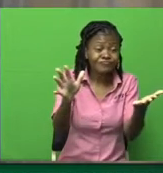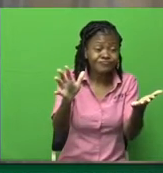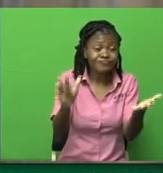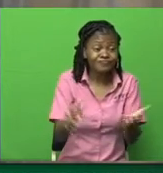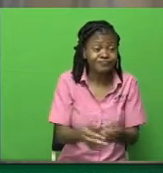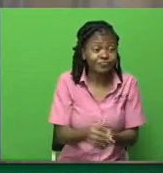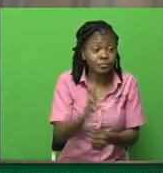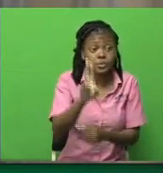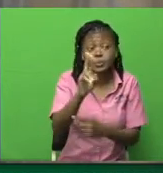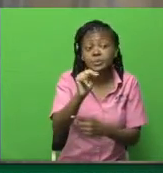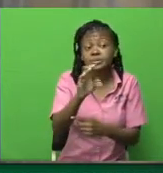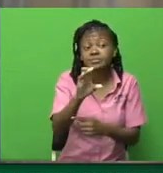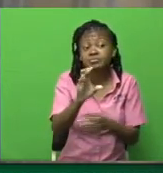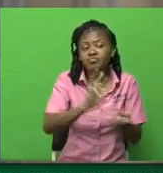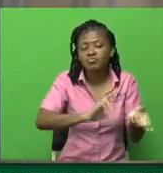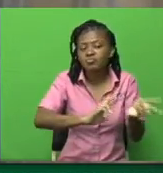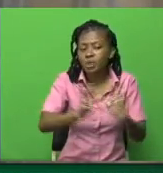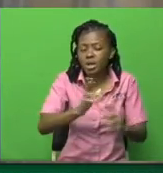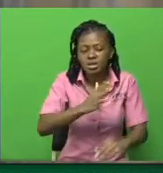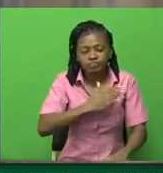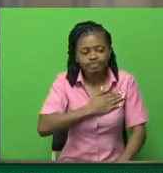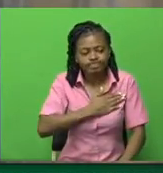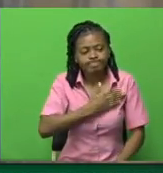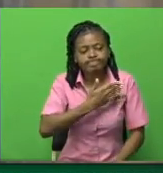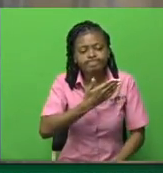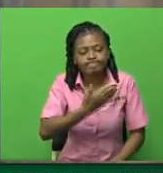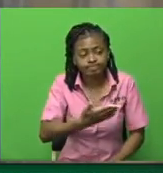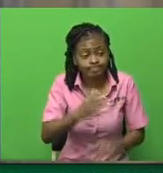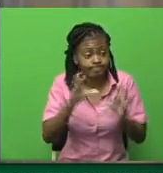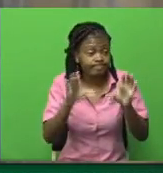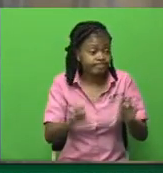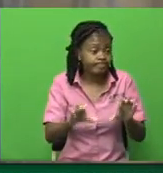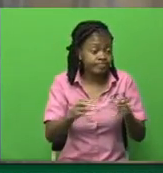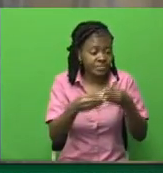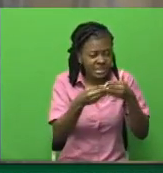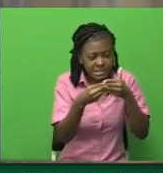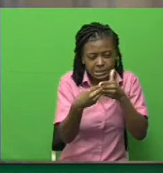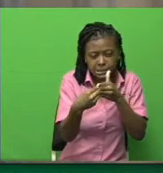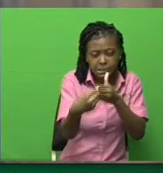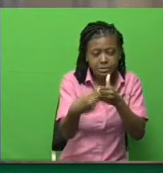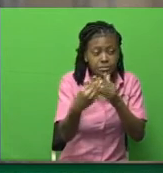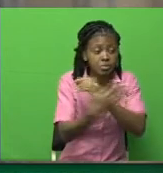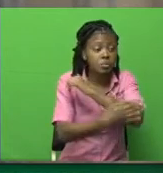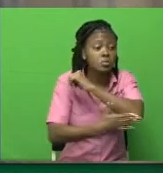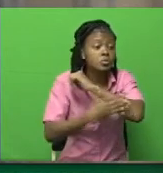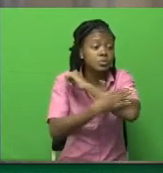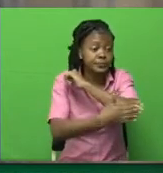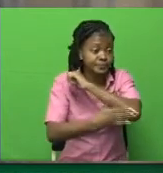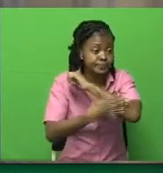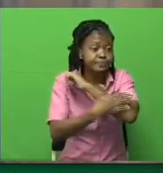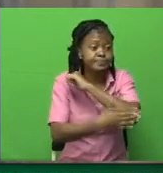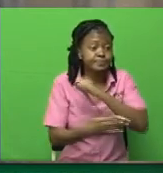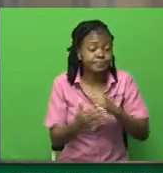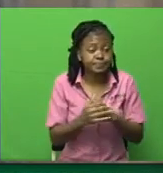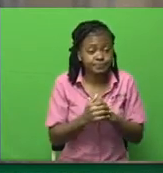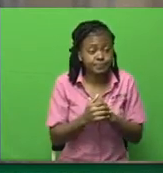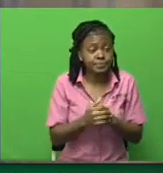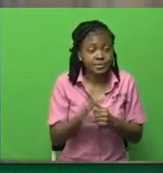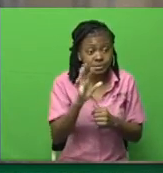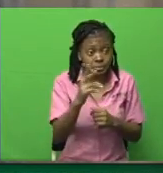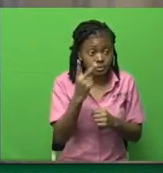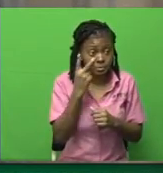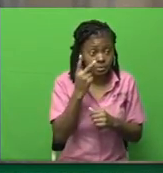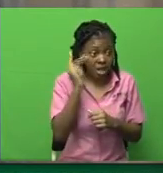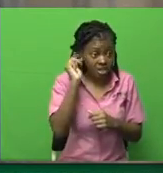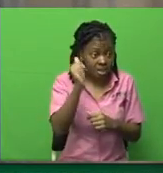UNC is ready willing and able to steer our country into calm Waters our track record speaks for itself